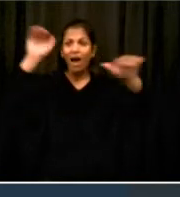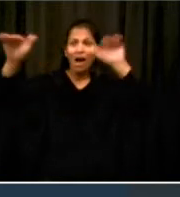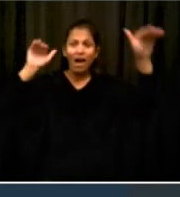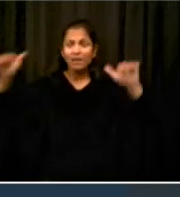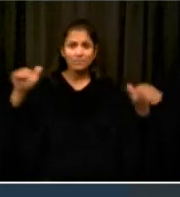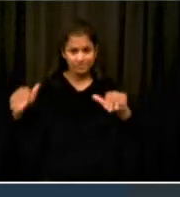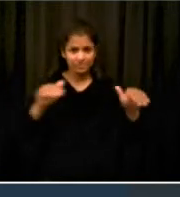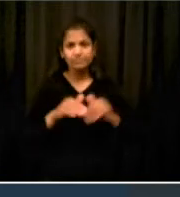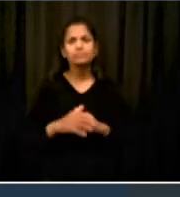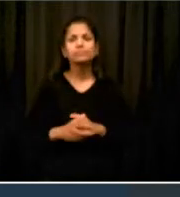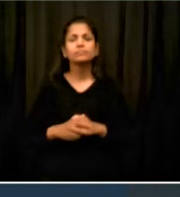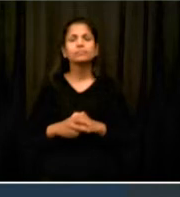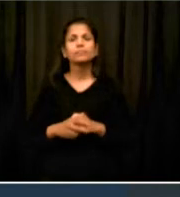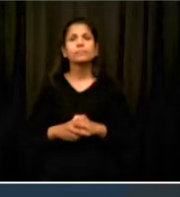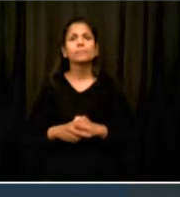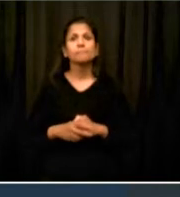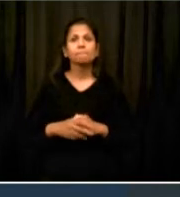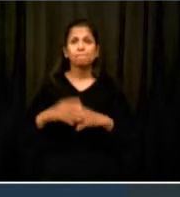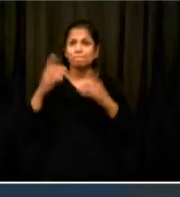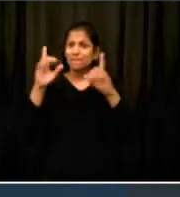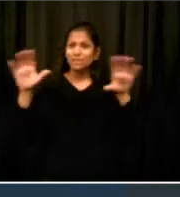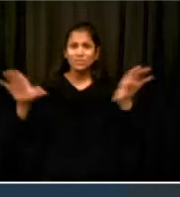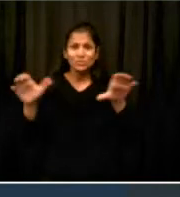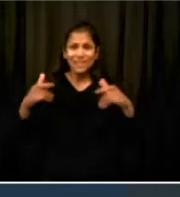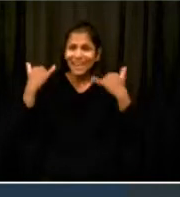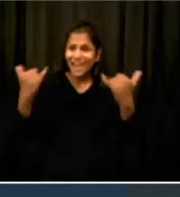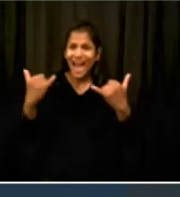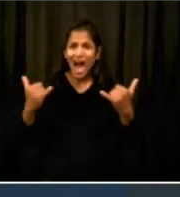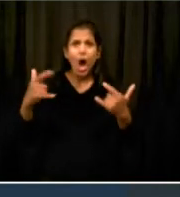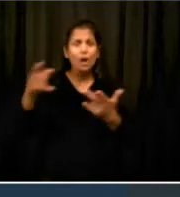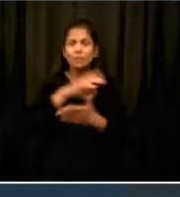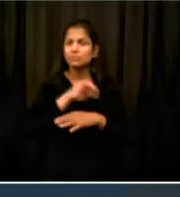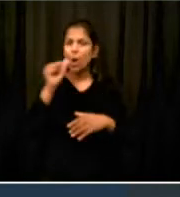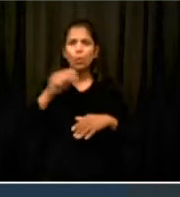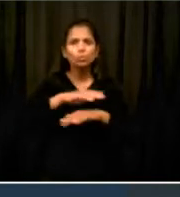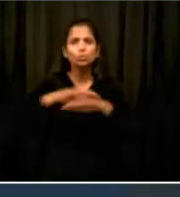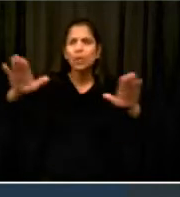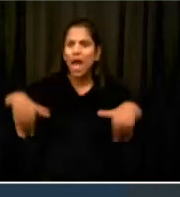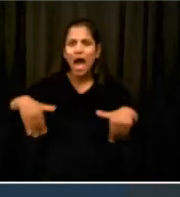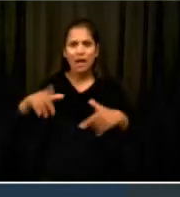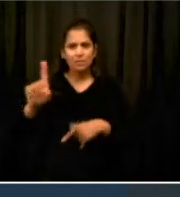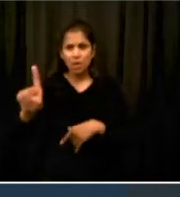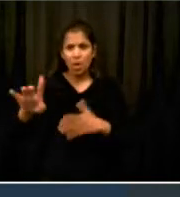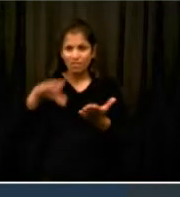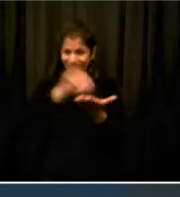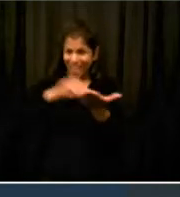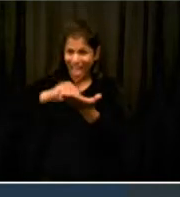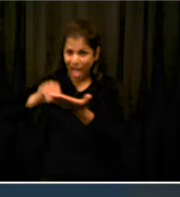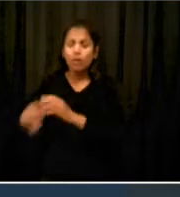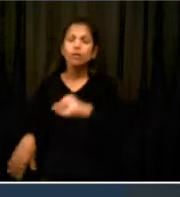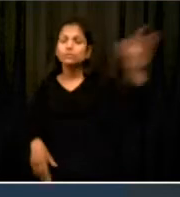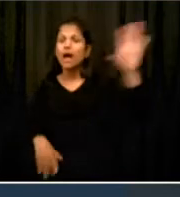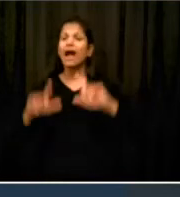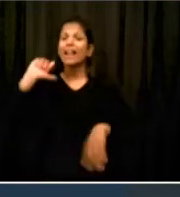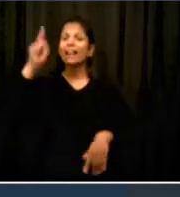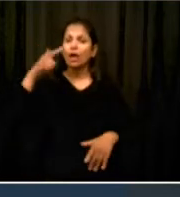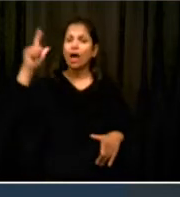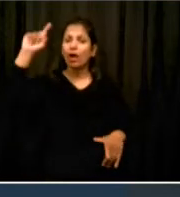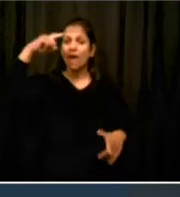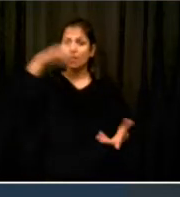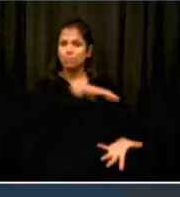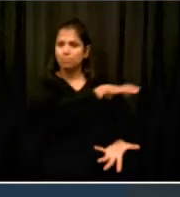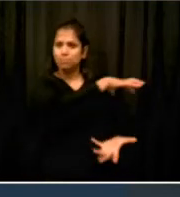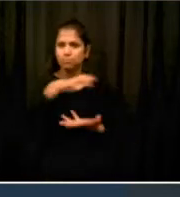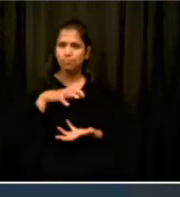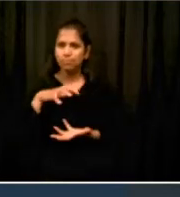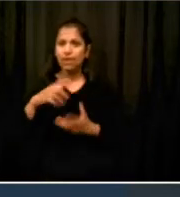texting to 5.8 million New Yorkers. We have 16 different ad campaigns in 26 different languages. But I do want to say